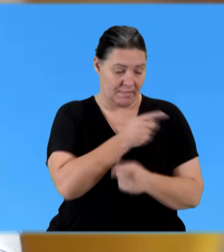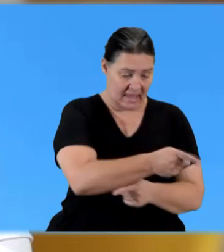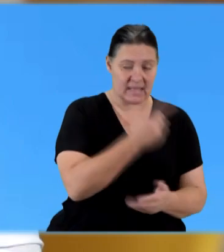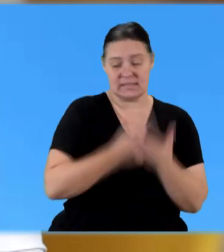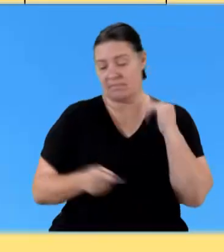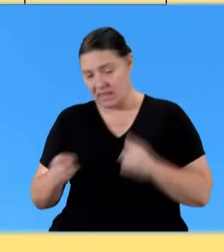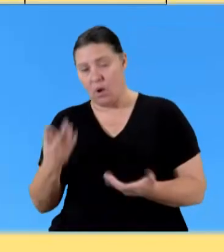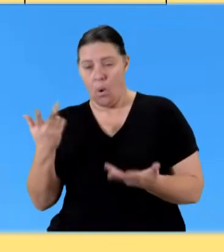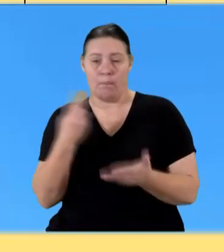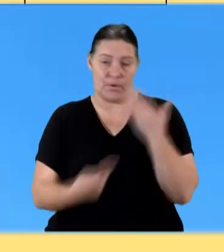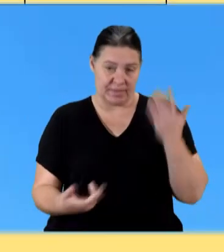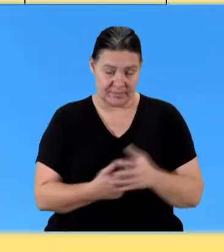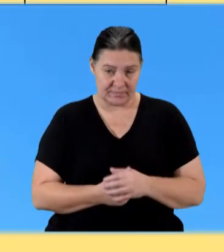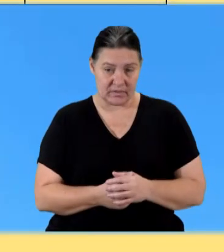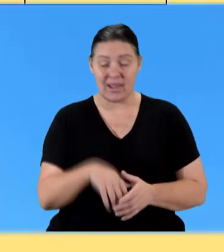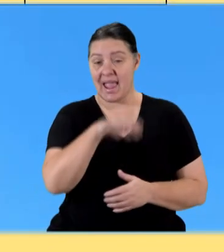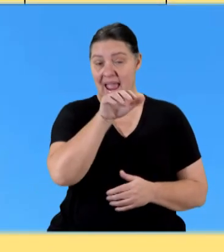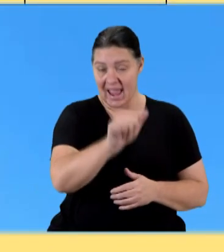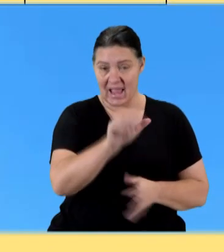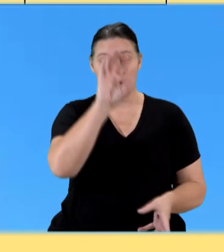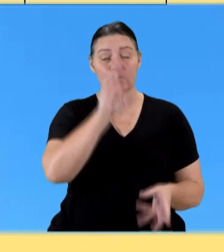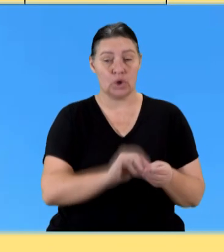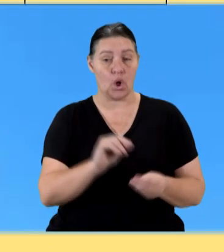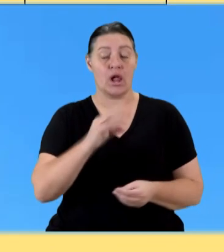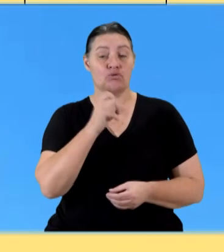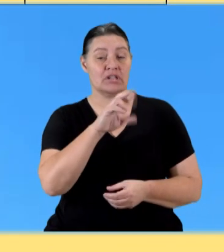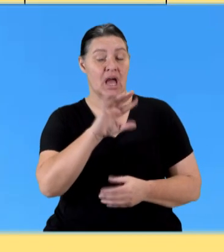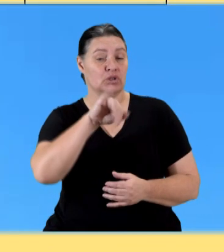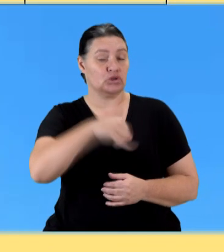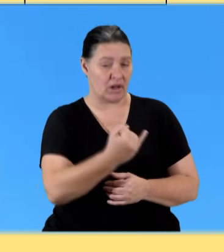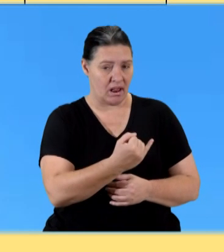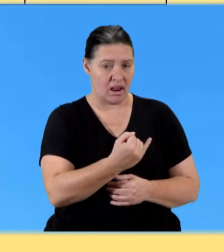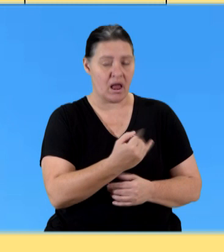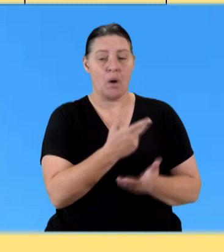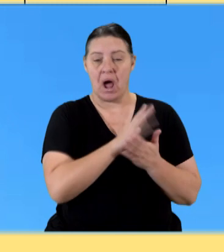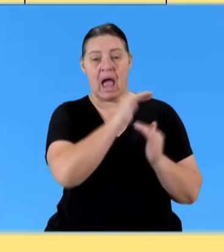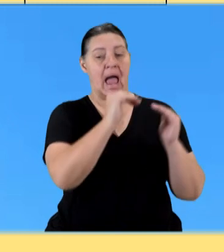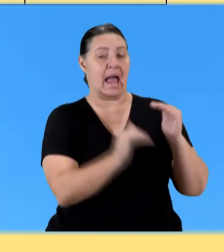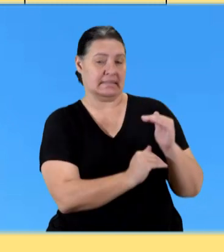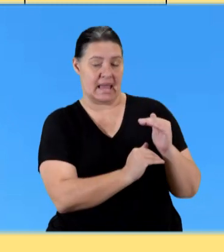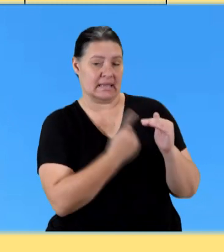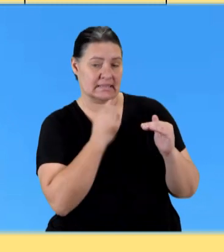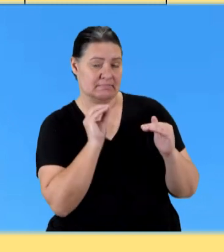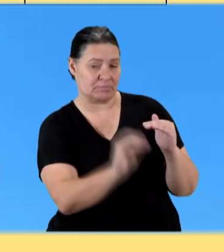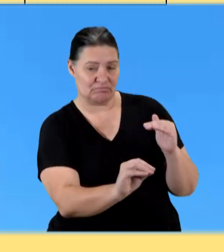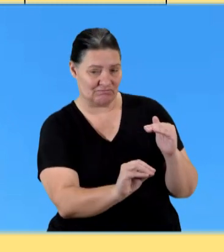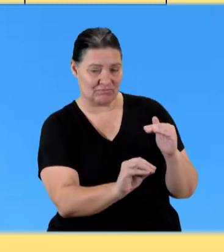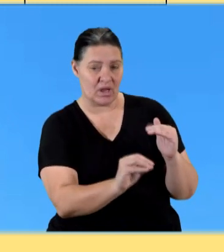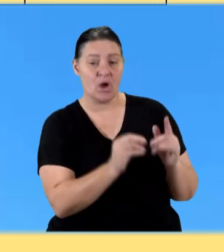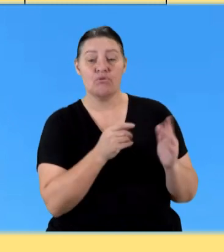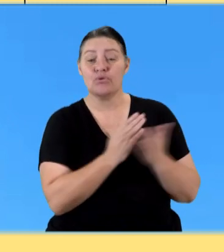begin. A, the total of the creditors journal was understated